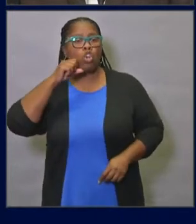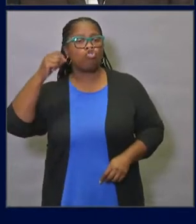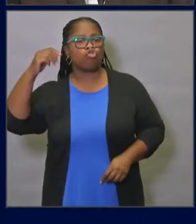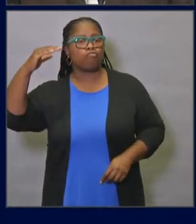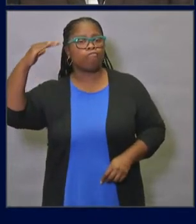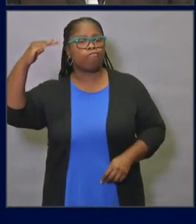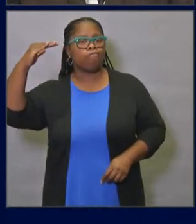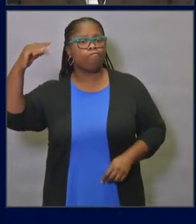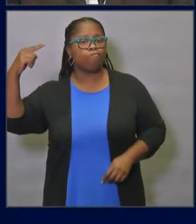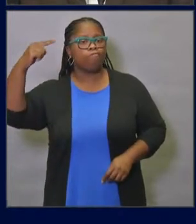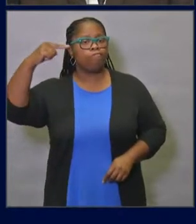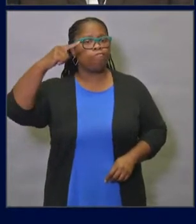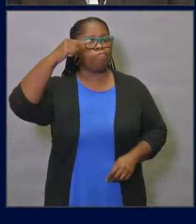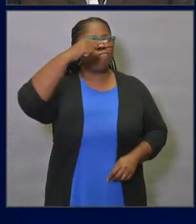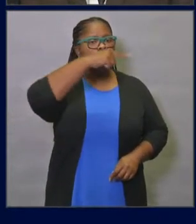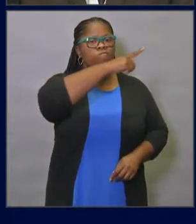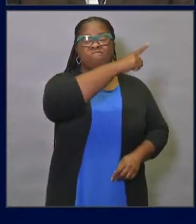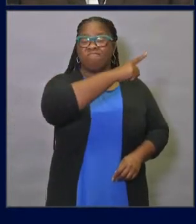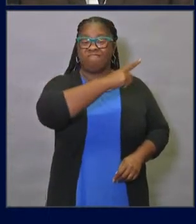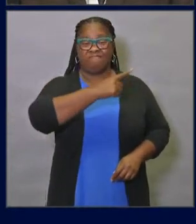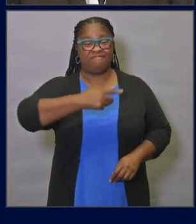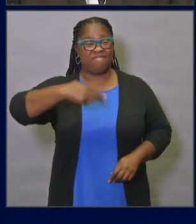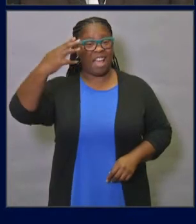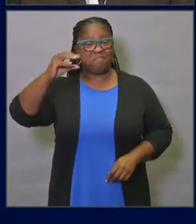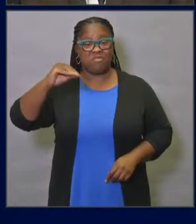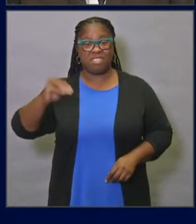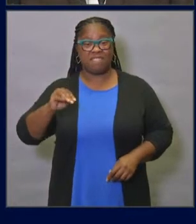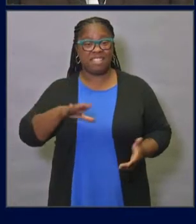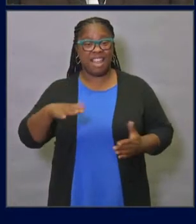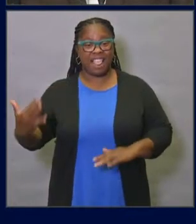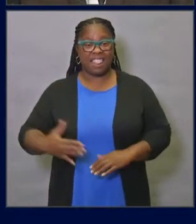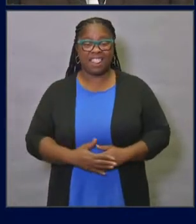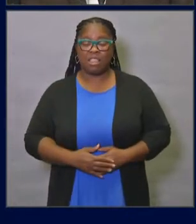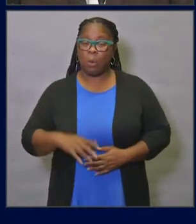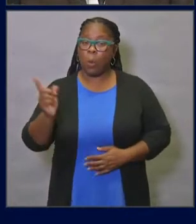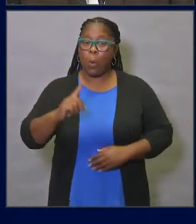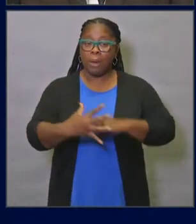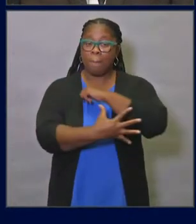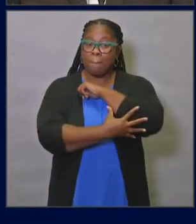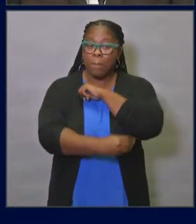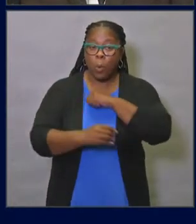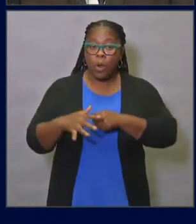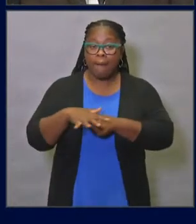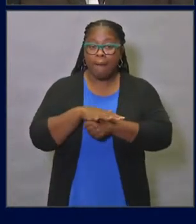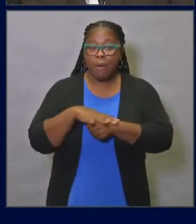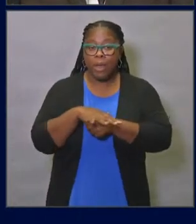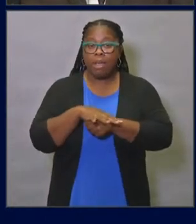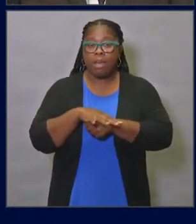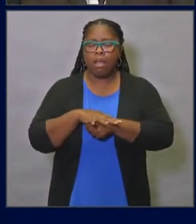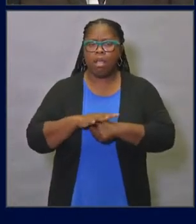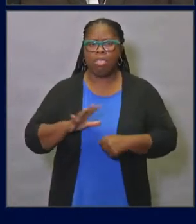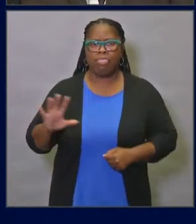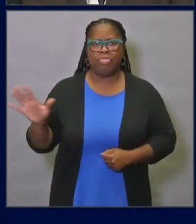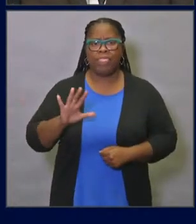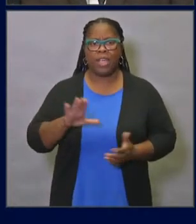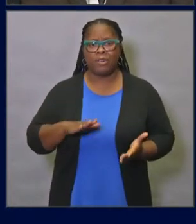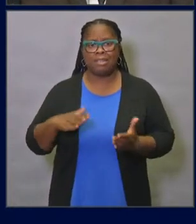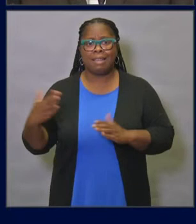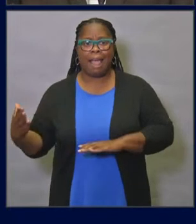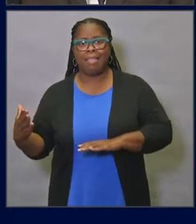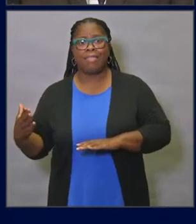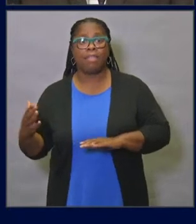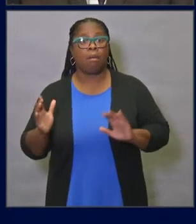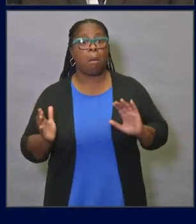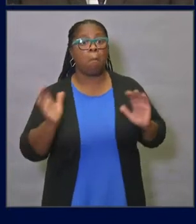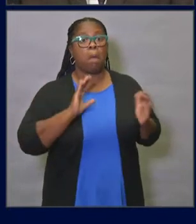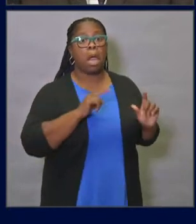experienced the highest rates of death. Those who live in the poorest areas of the county have a death rate that is more than 4 times that of those in wealthier areas of